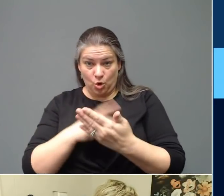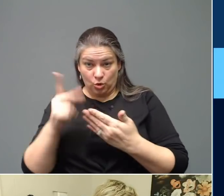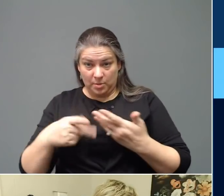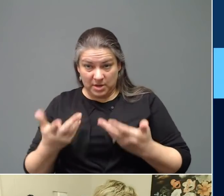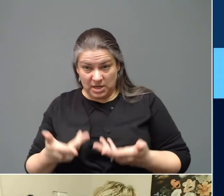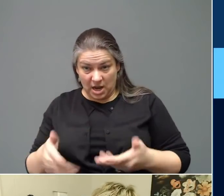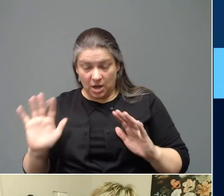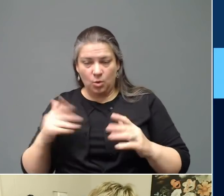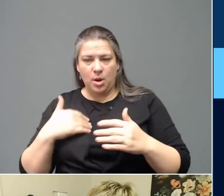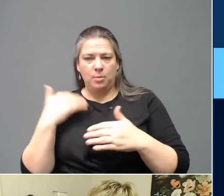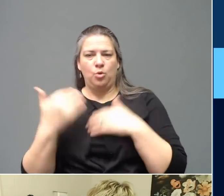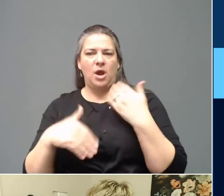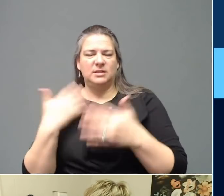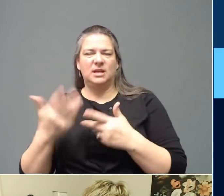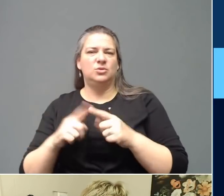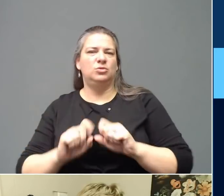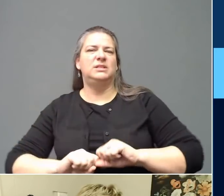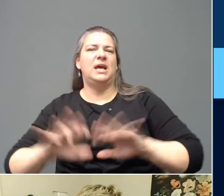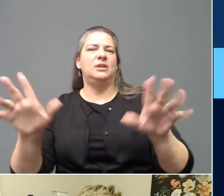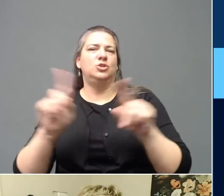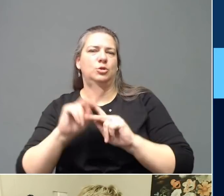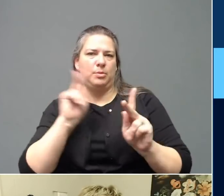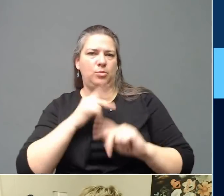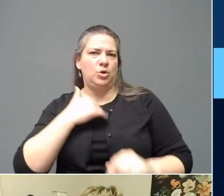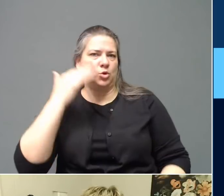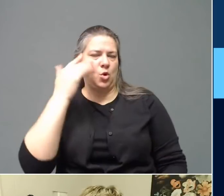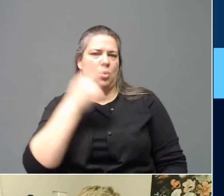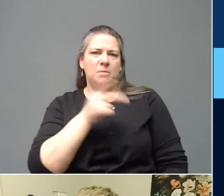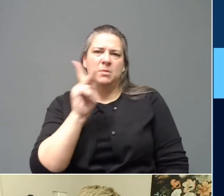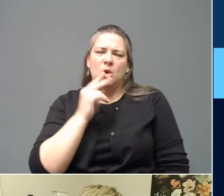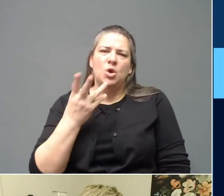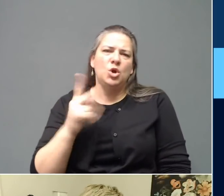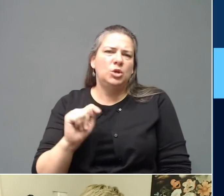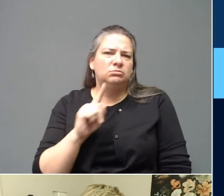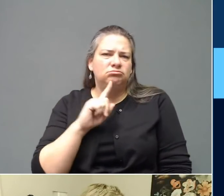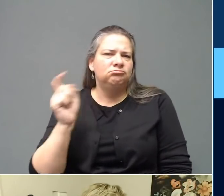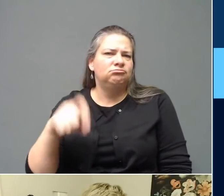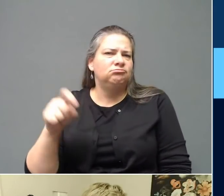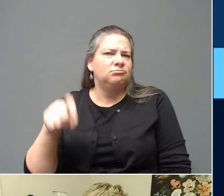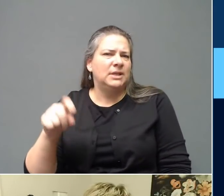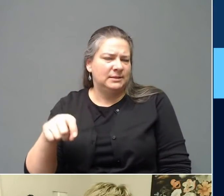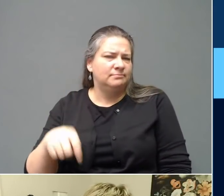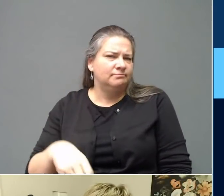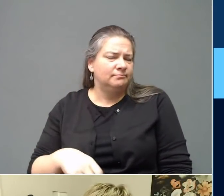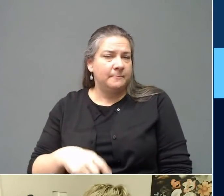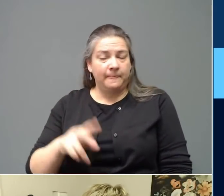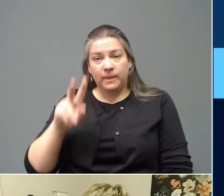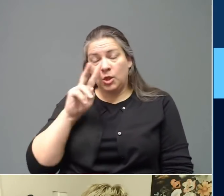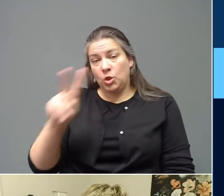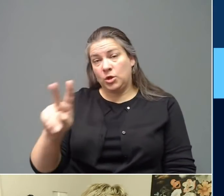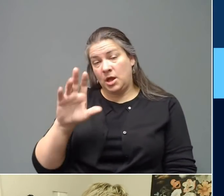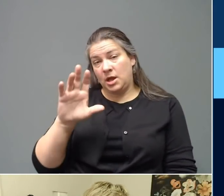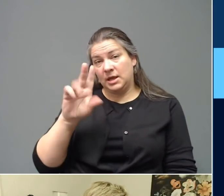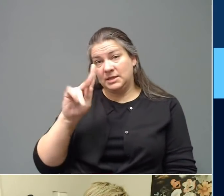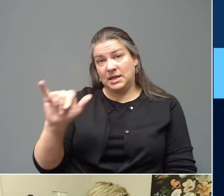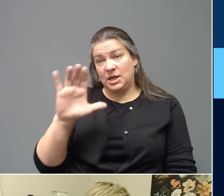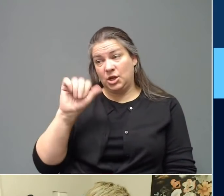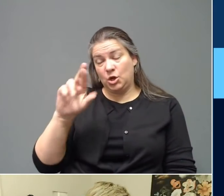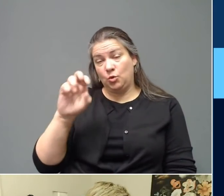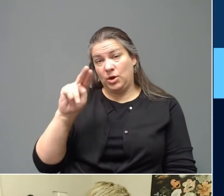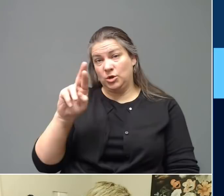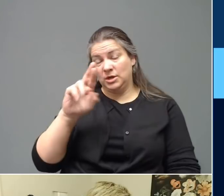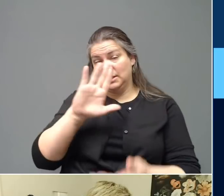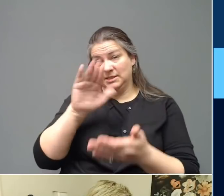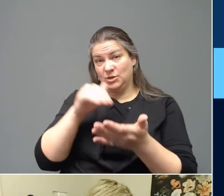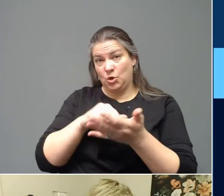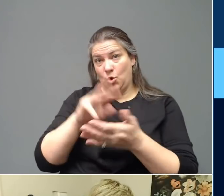and get it out to people who we know are hurting. Keep an eye on the Kentucky Career Center website. We'll give you